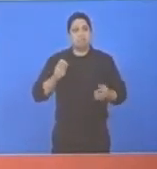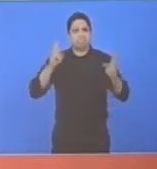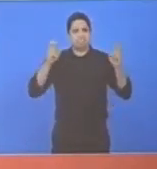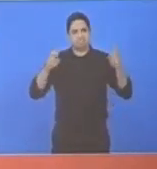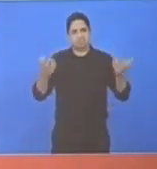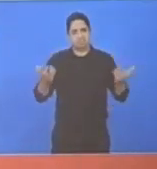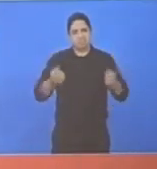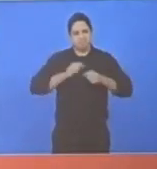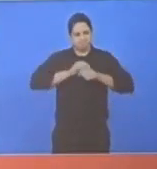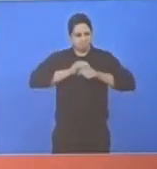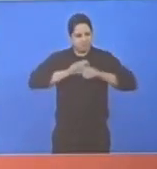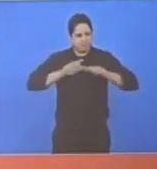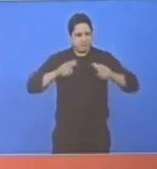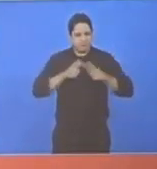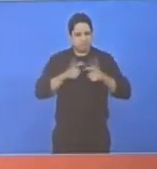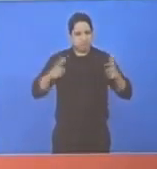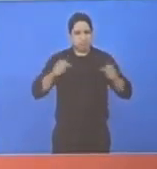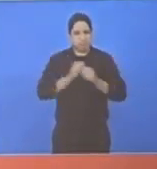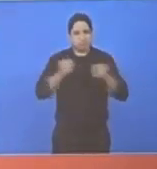very large.